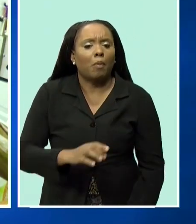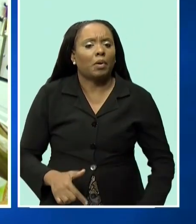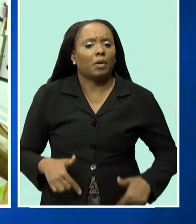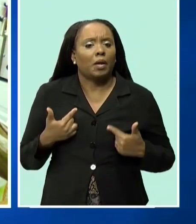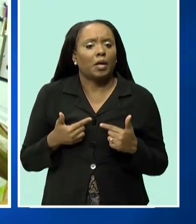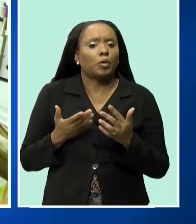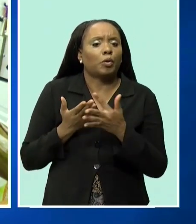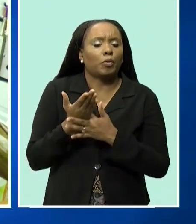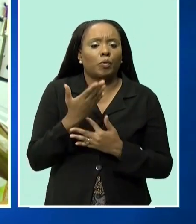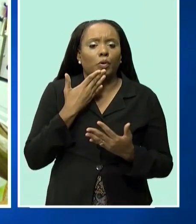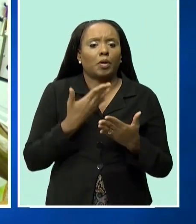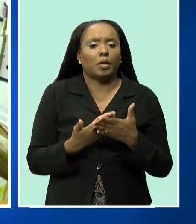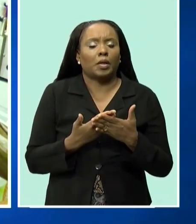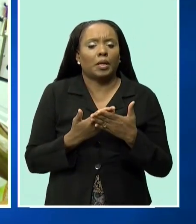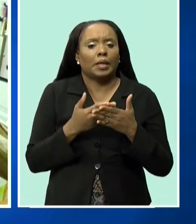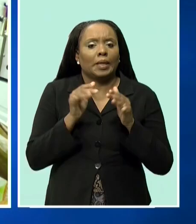quality.